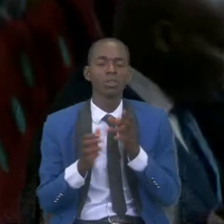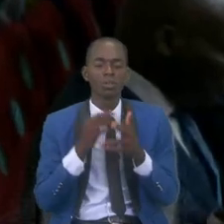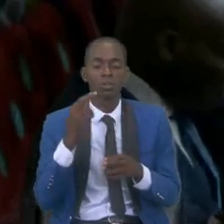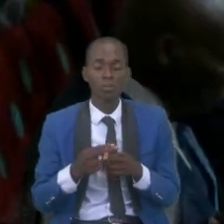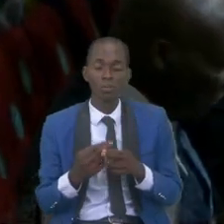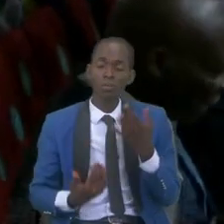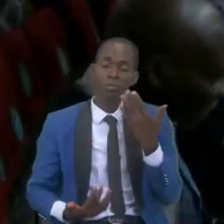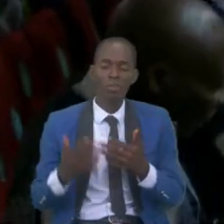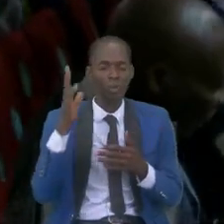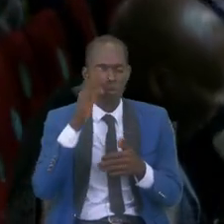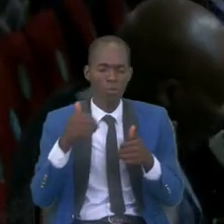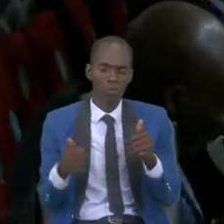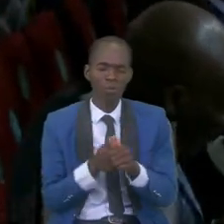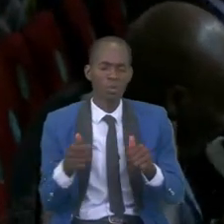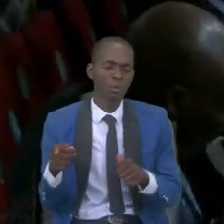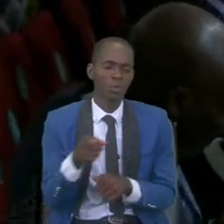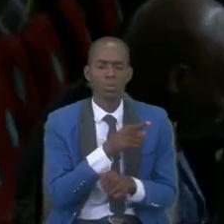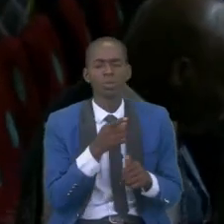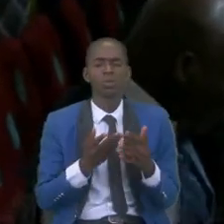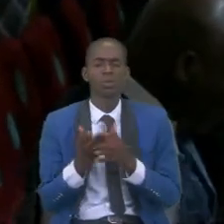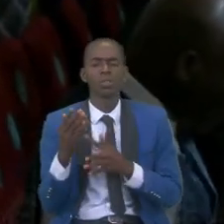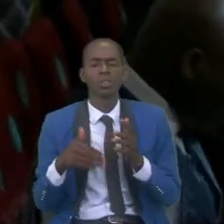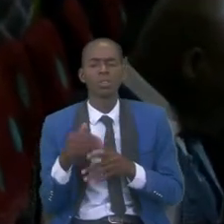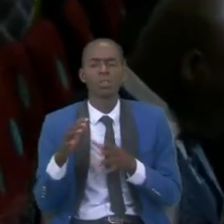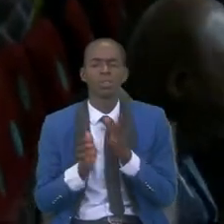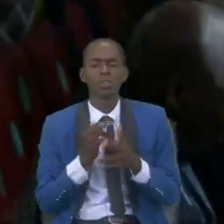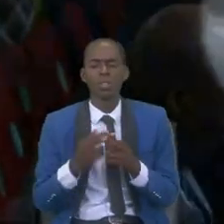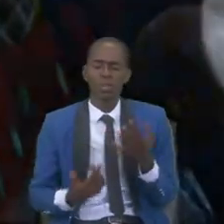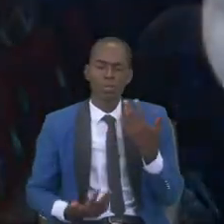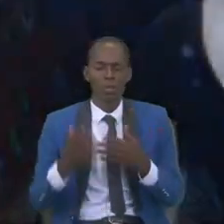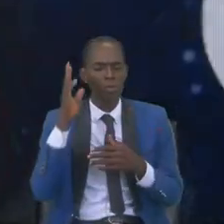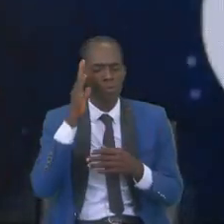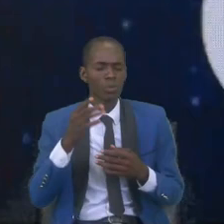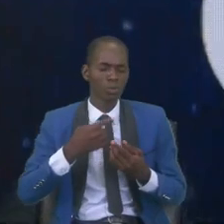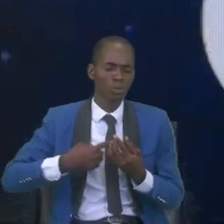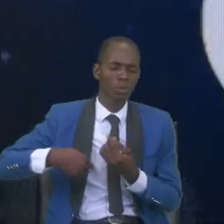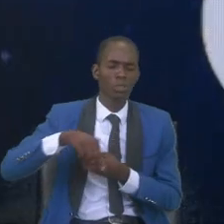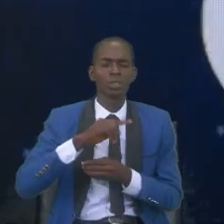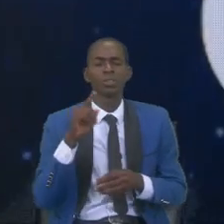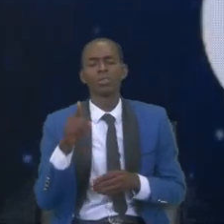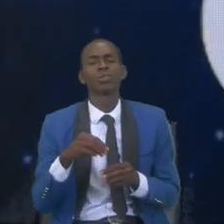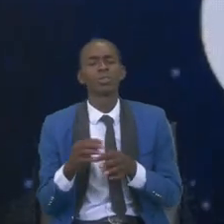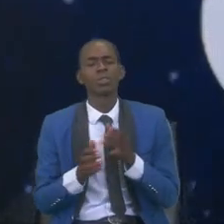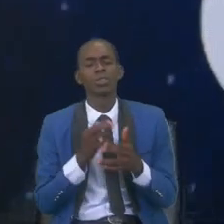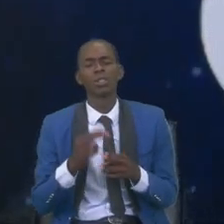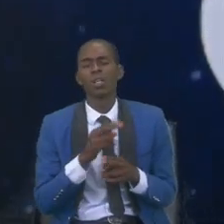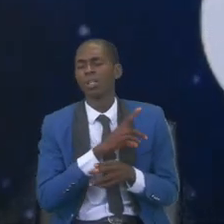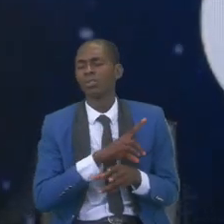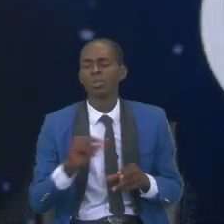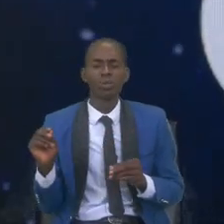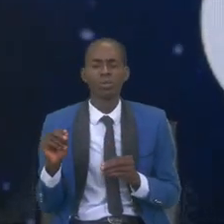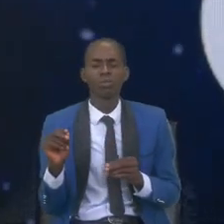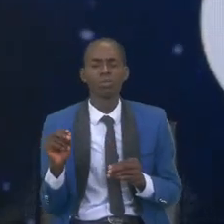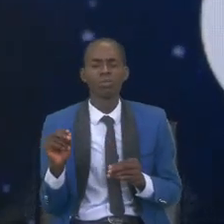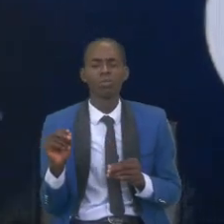will follow you from behind. Fire will surround you. And no trick of the devil